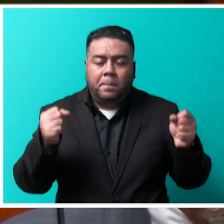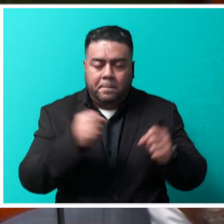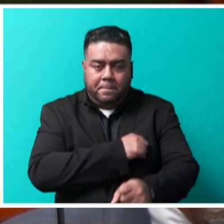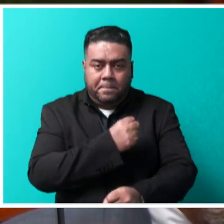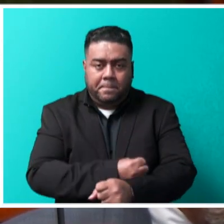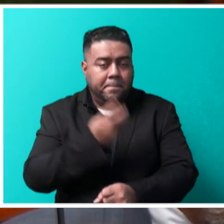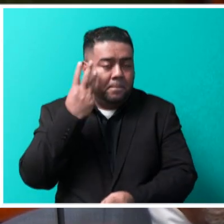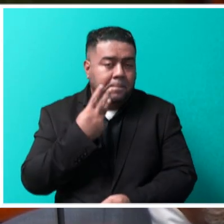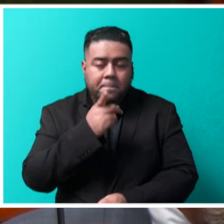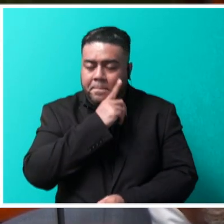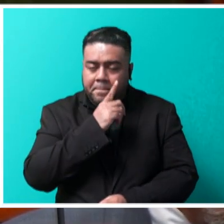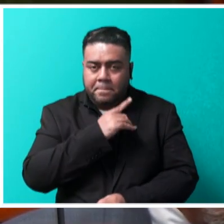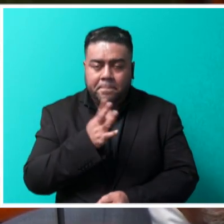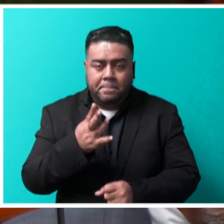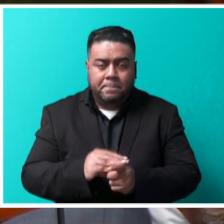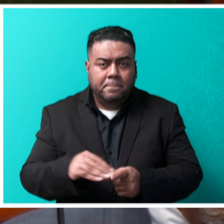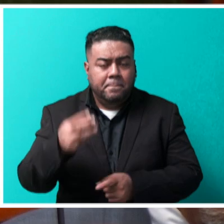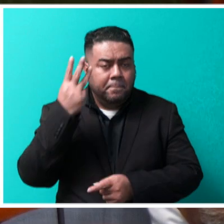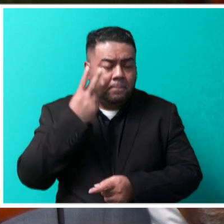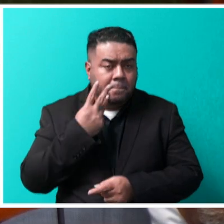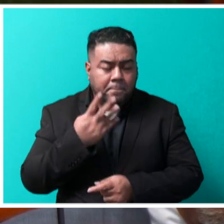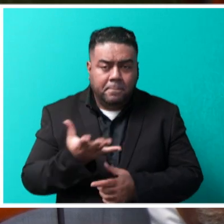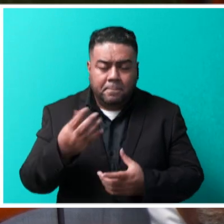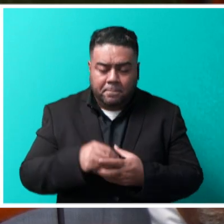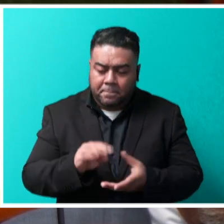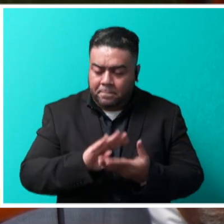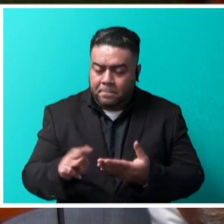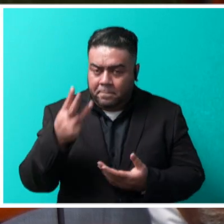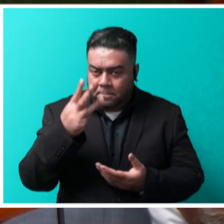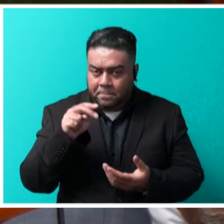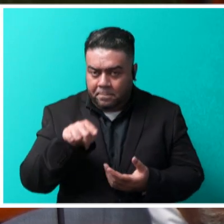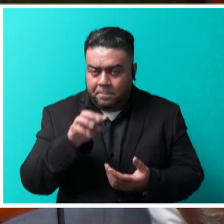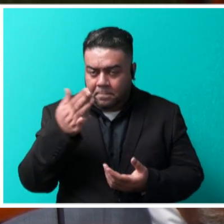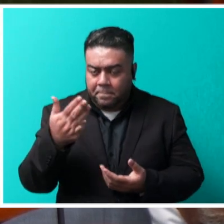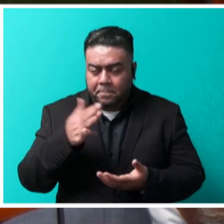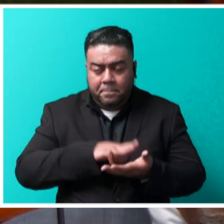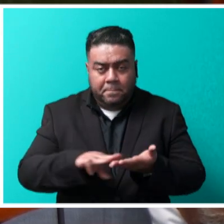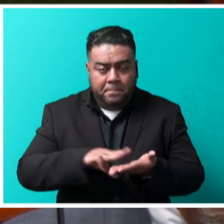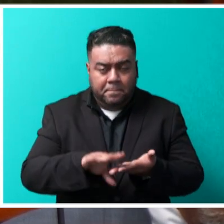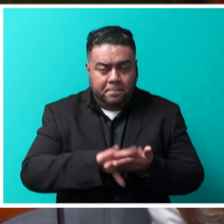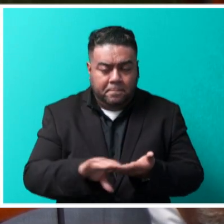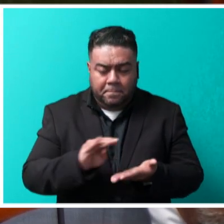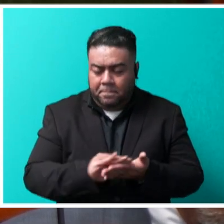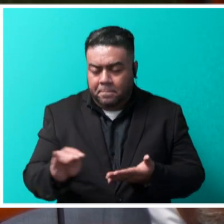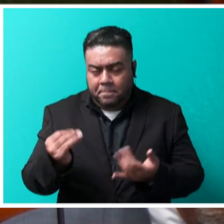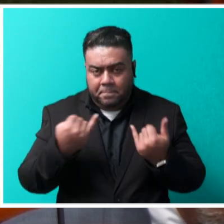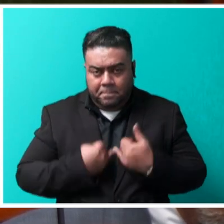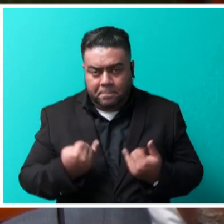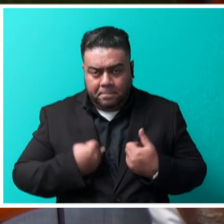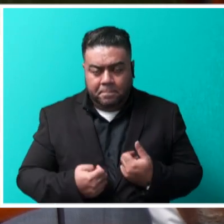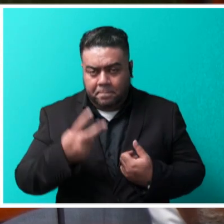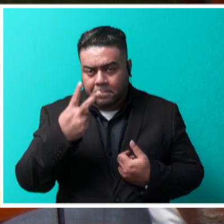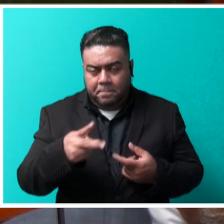across Fiji. The Department of Women has been allocated $3.9 million as it leads the implementation of two key